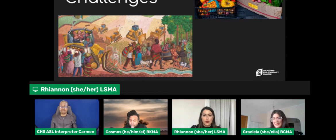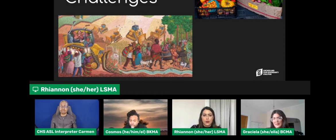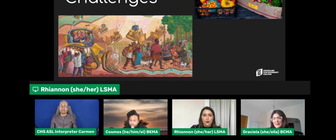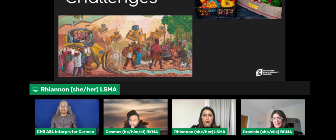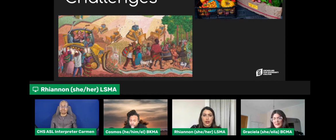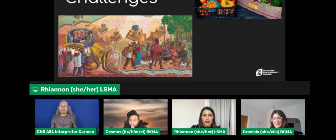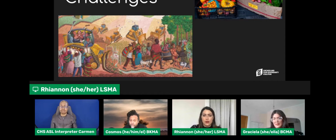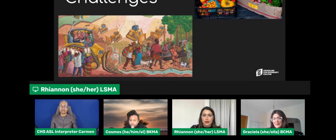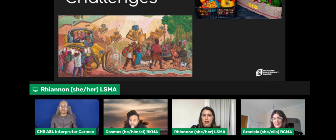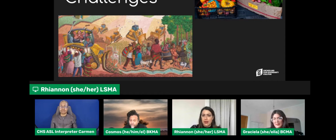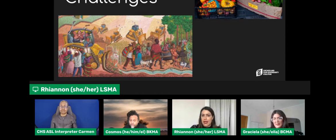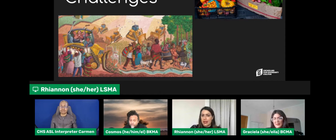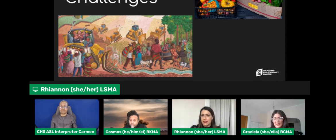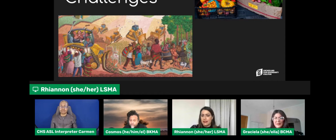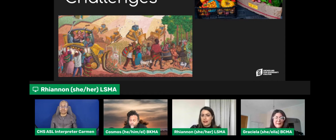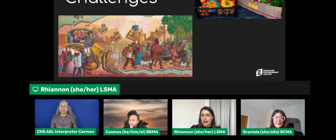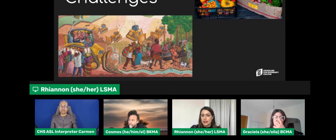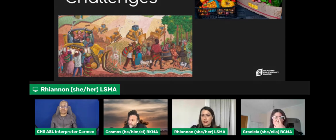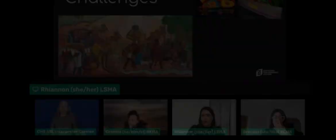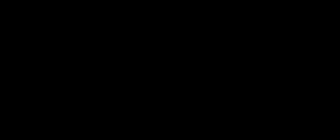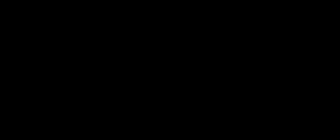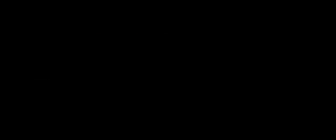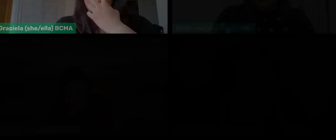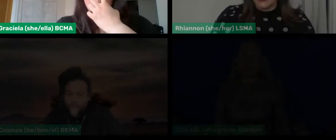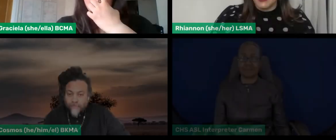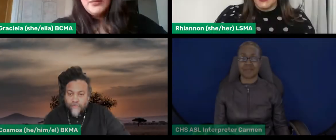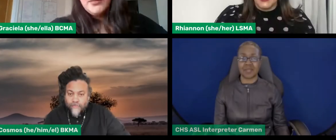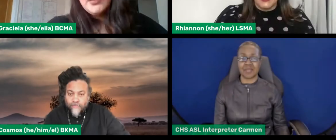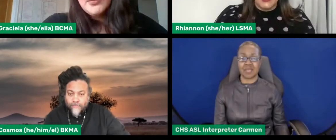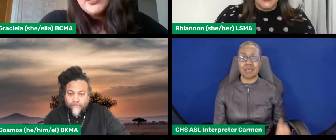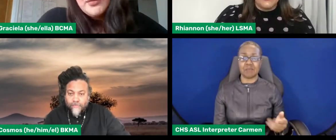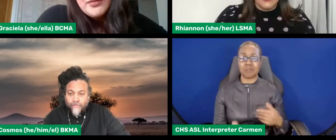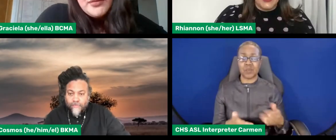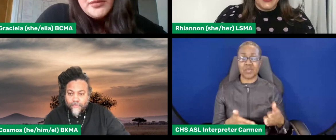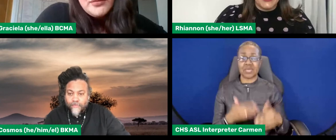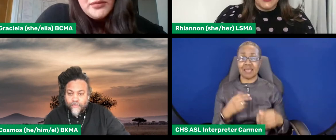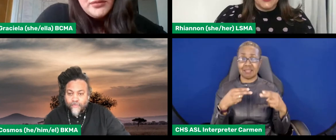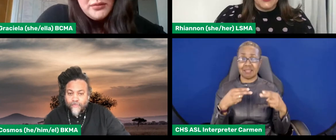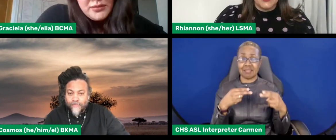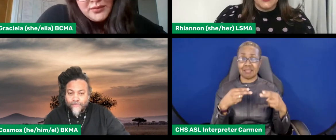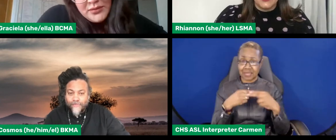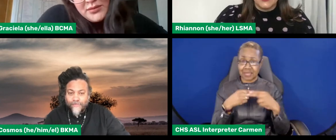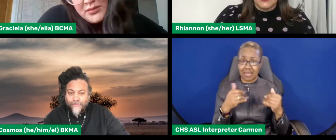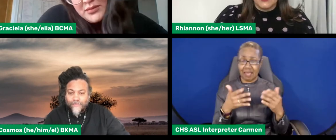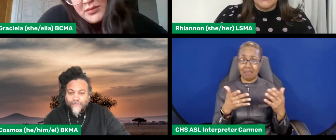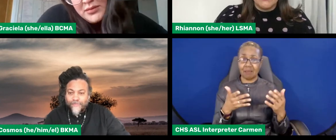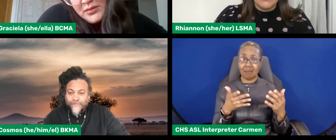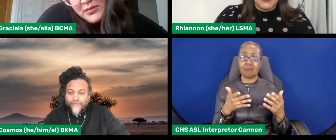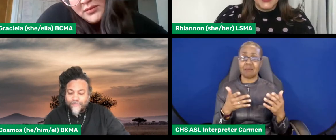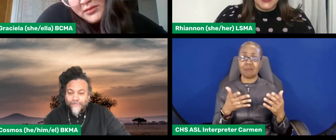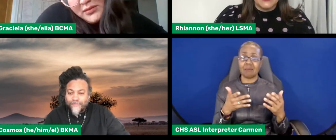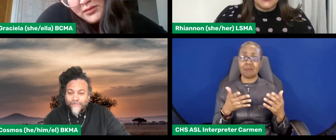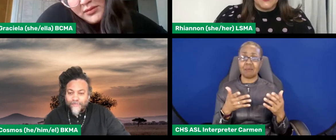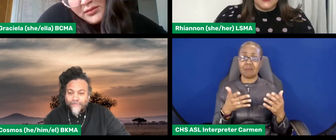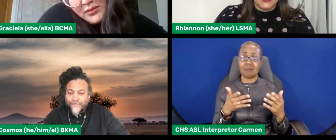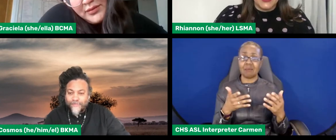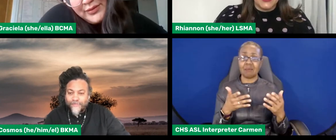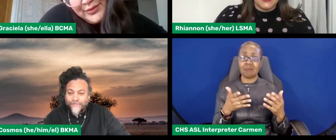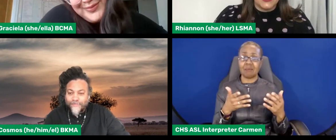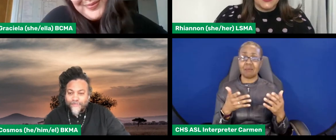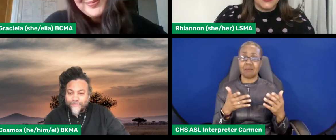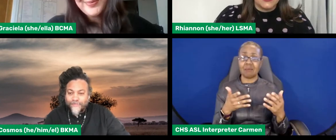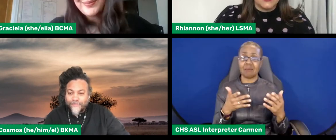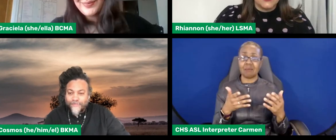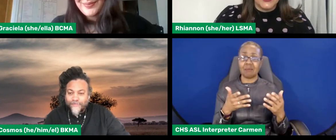So I think we can maybe end the slideshow real quick and then maybe hear some of